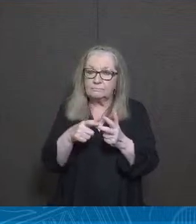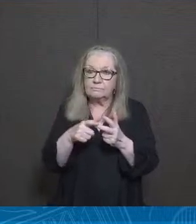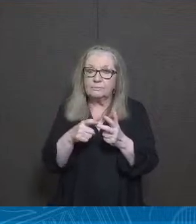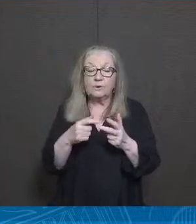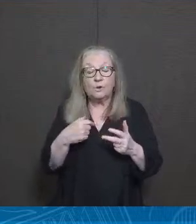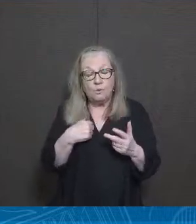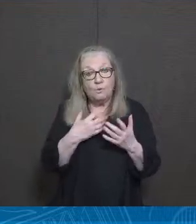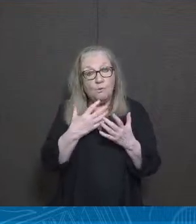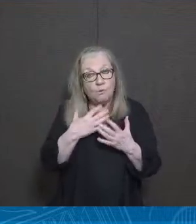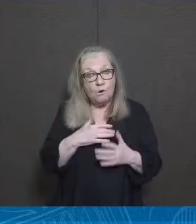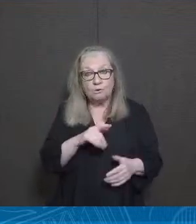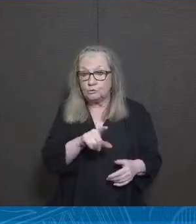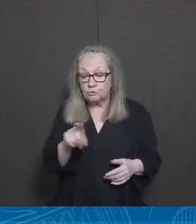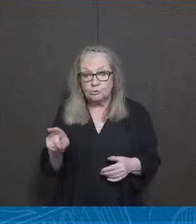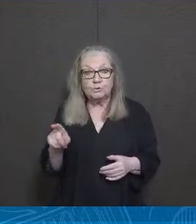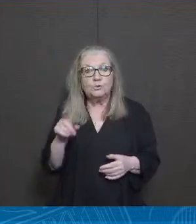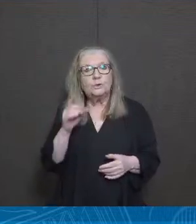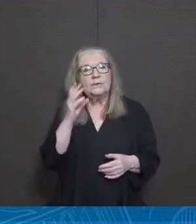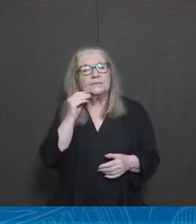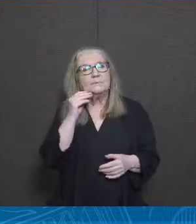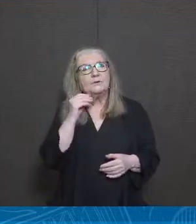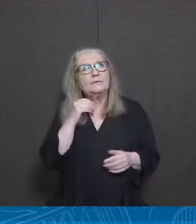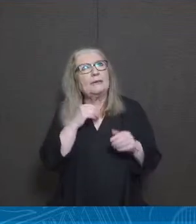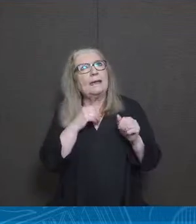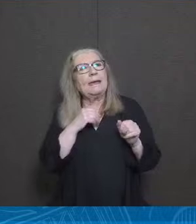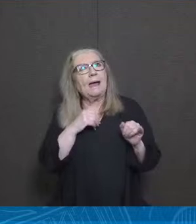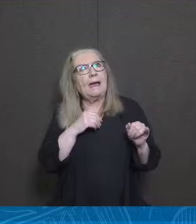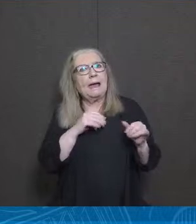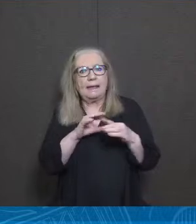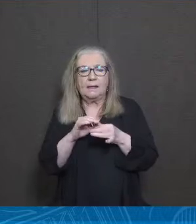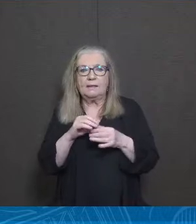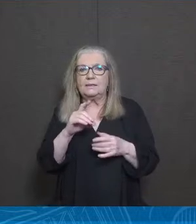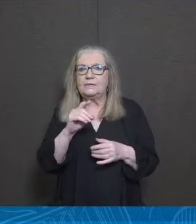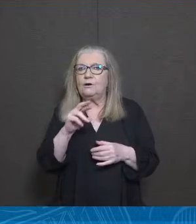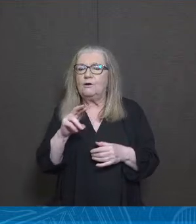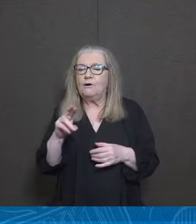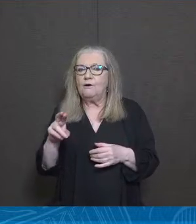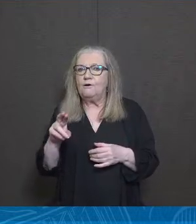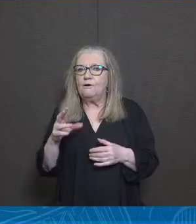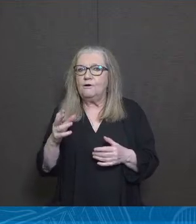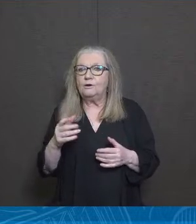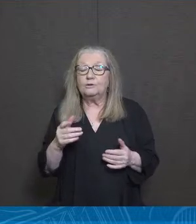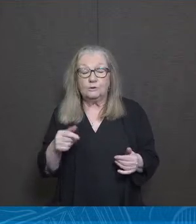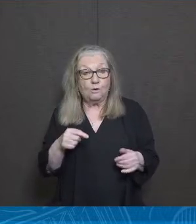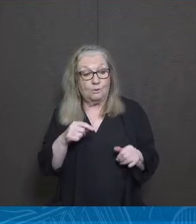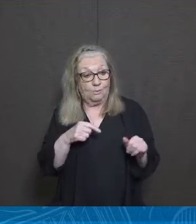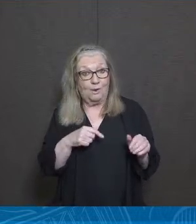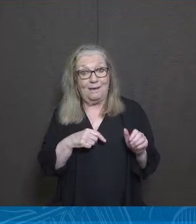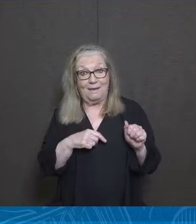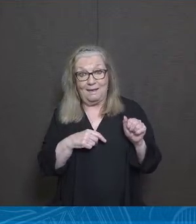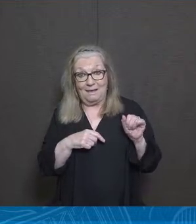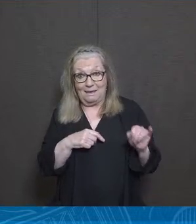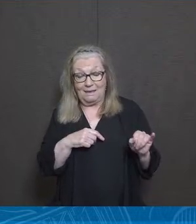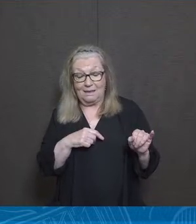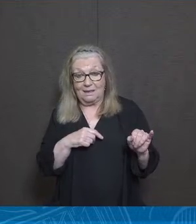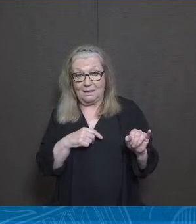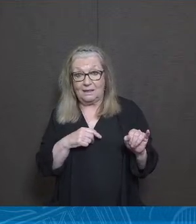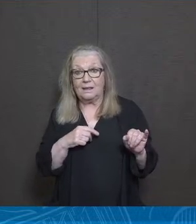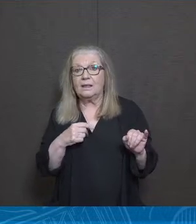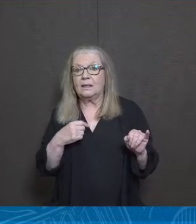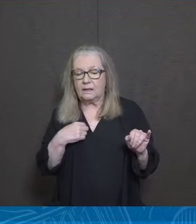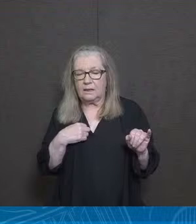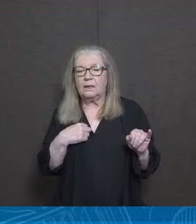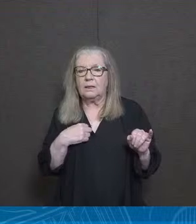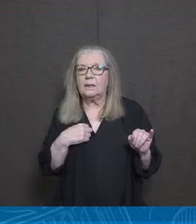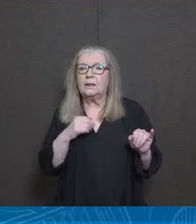I want you to experience AI for DRR as well. So it's a session about AI, so I thought I would leverage